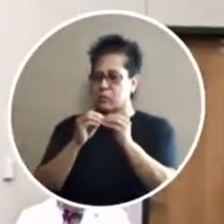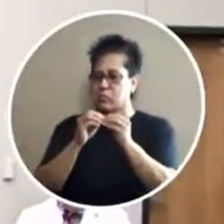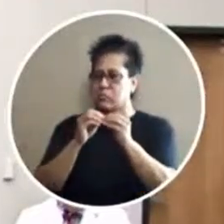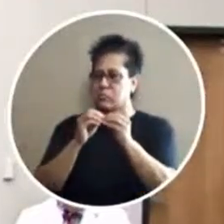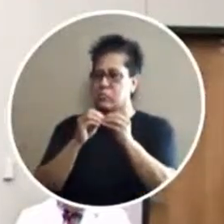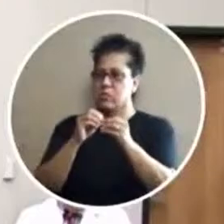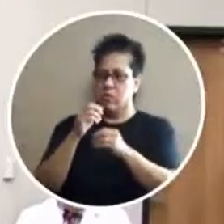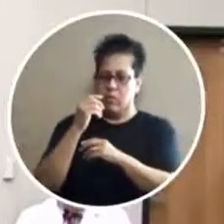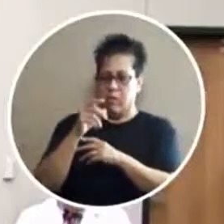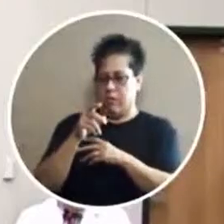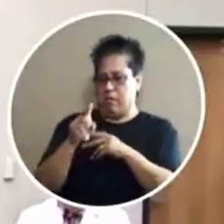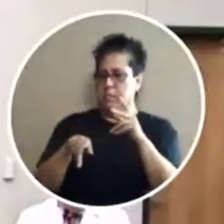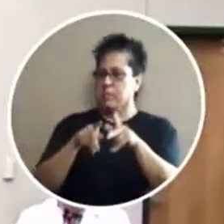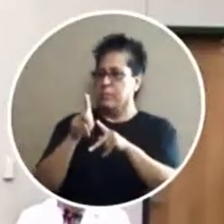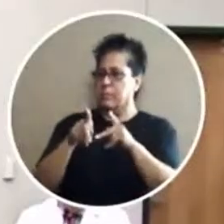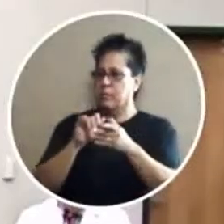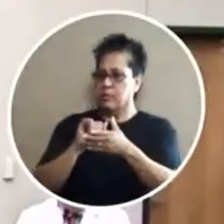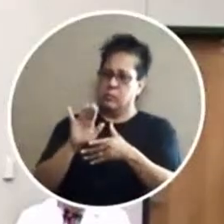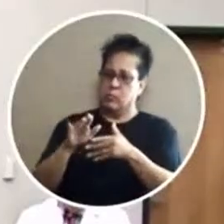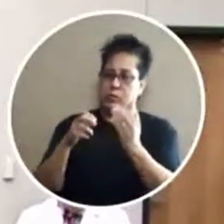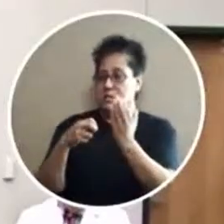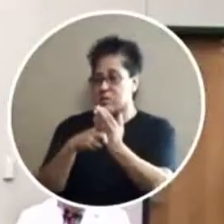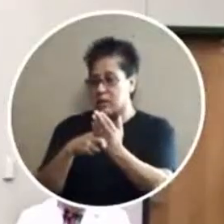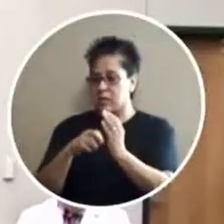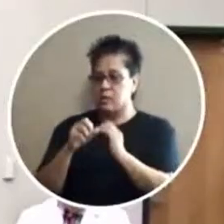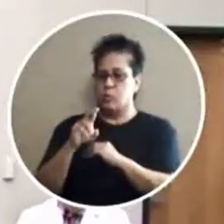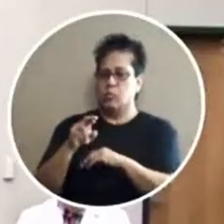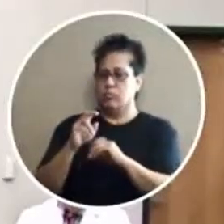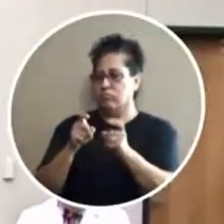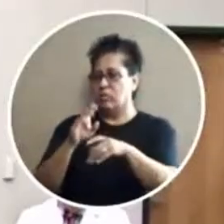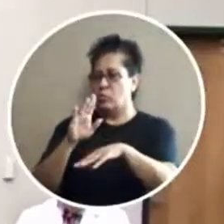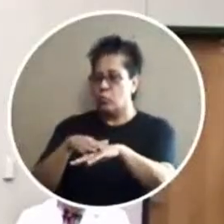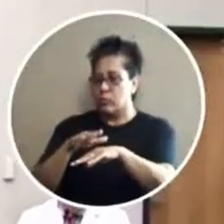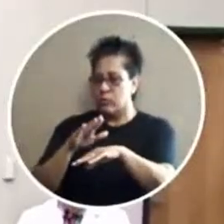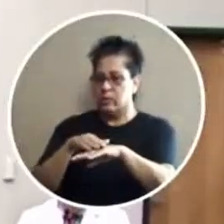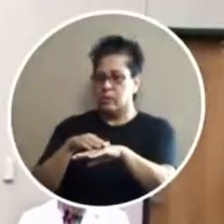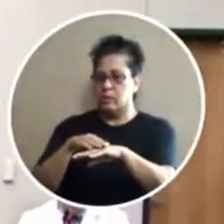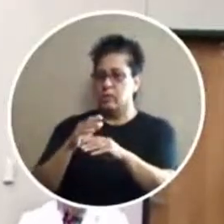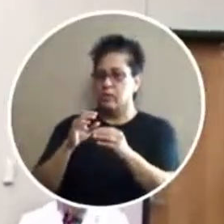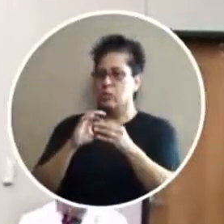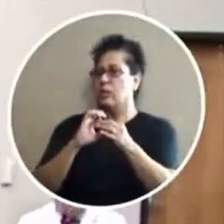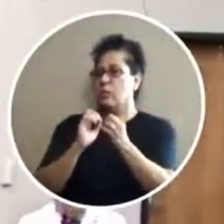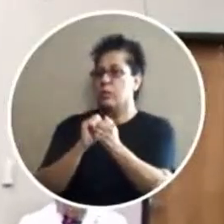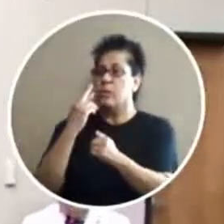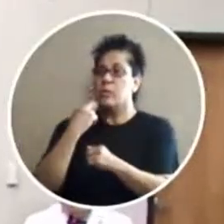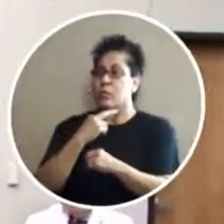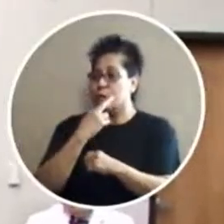folks who have been cited or given warning as it relates to restaurants